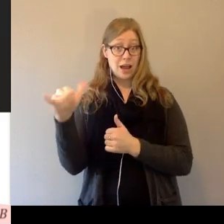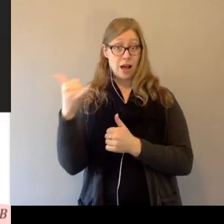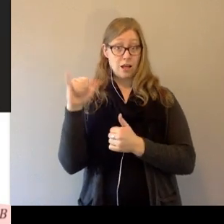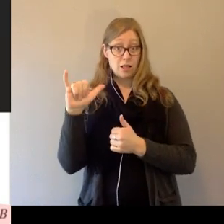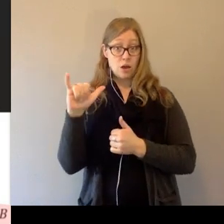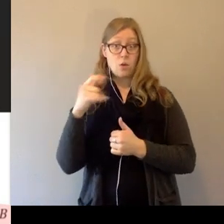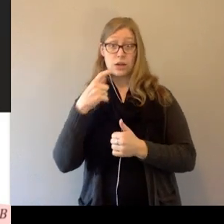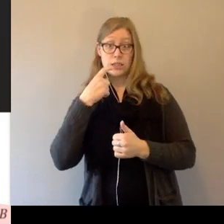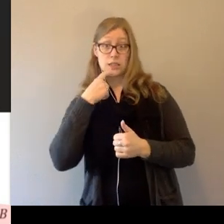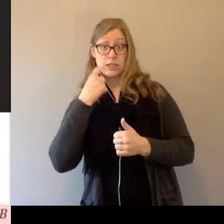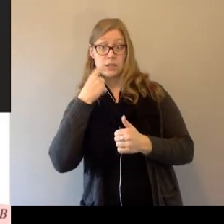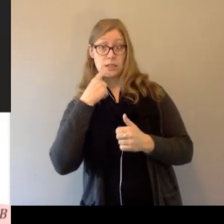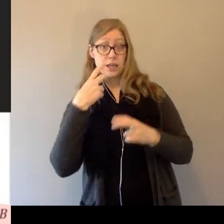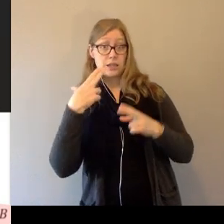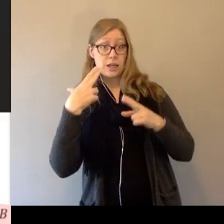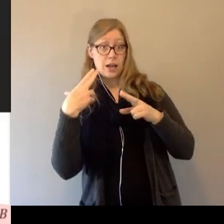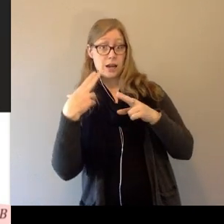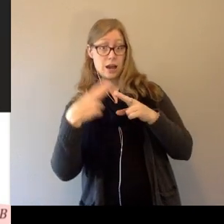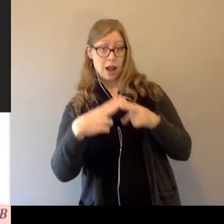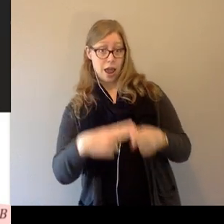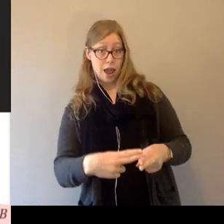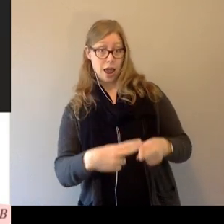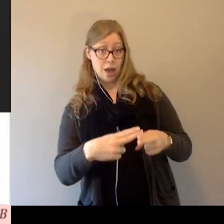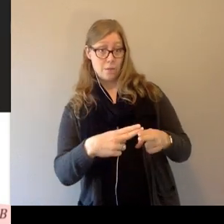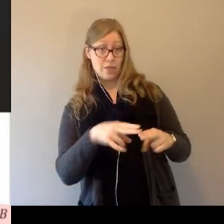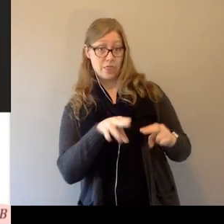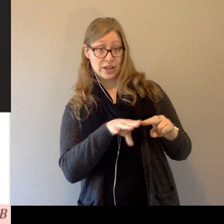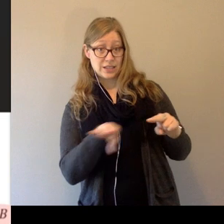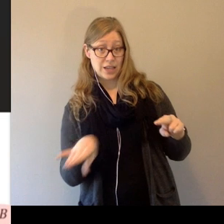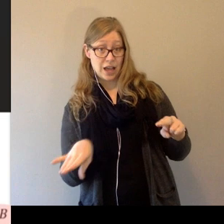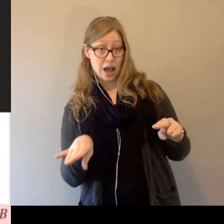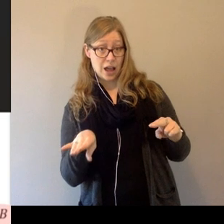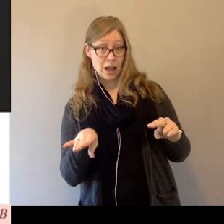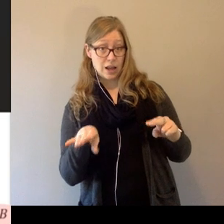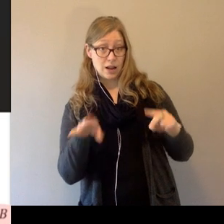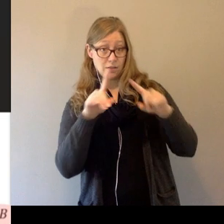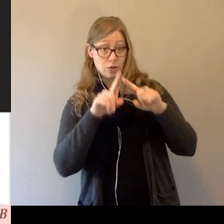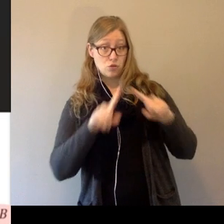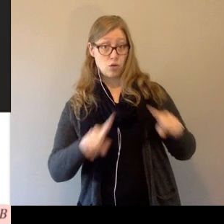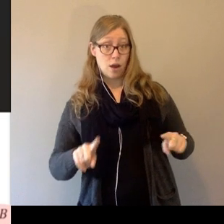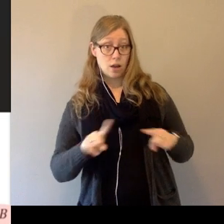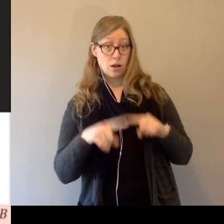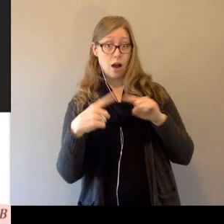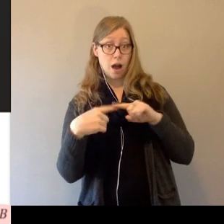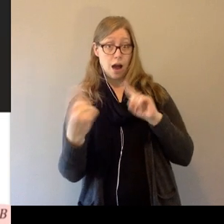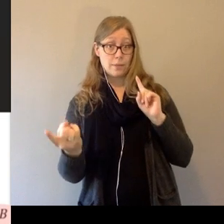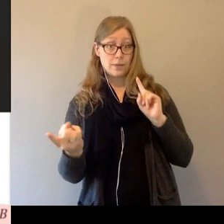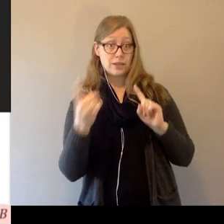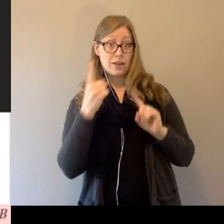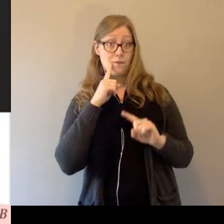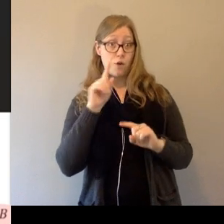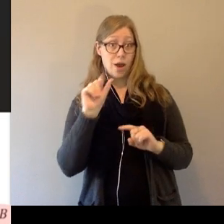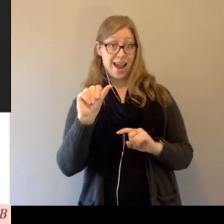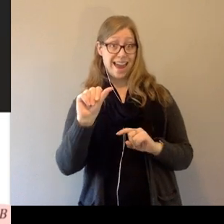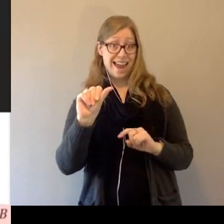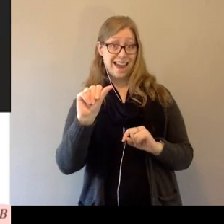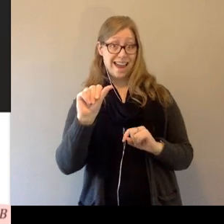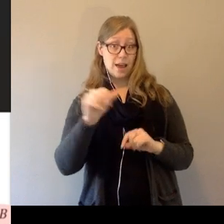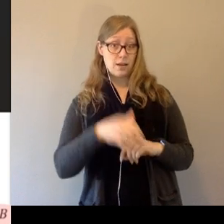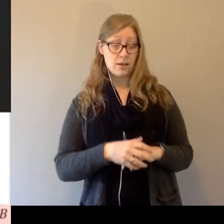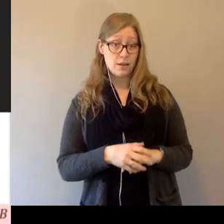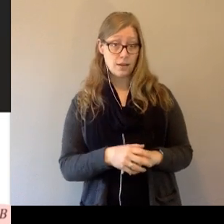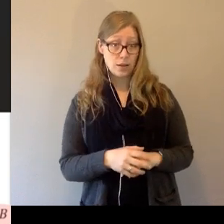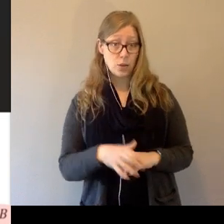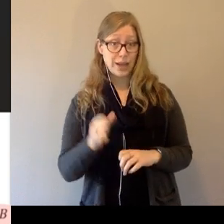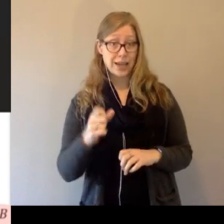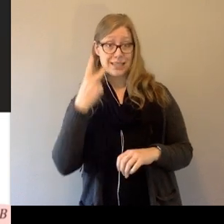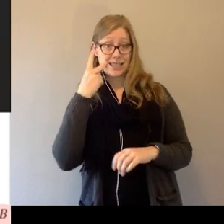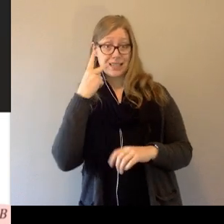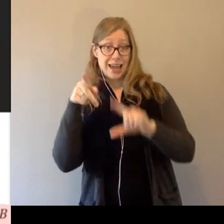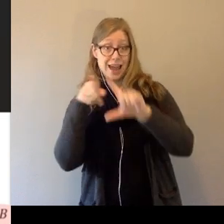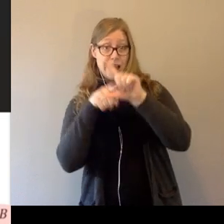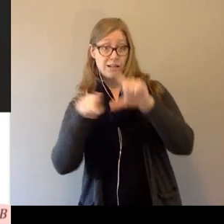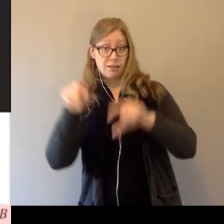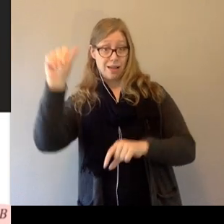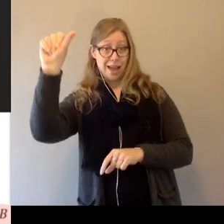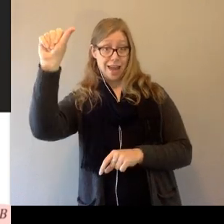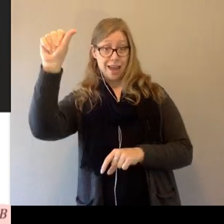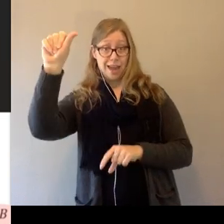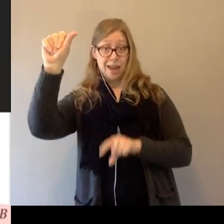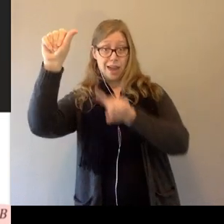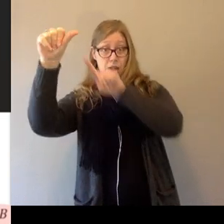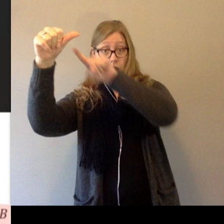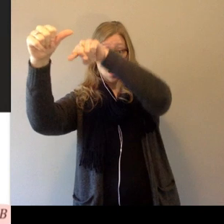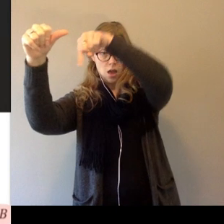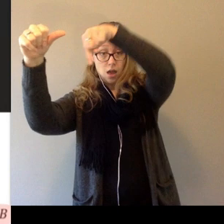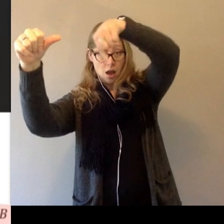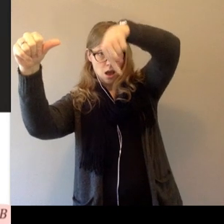of the triangle opposite A. So we look at angle A, and we can see that the side that is directly across from it